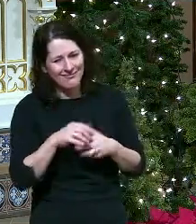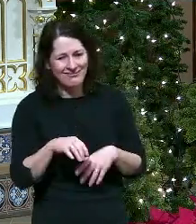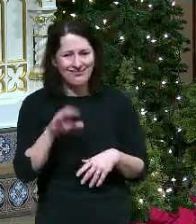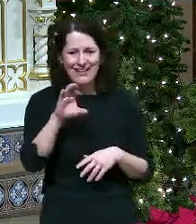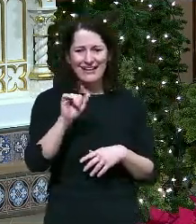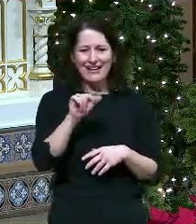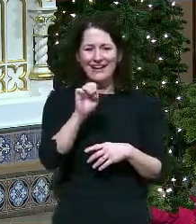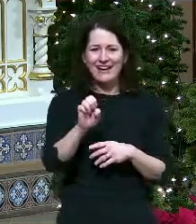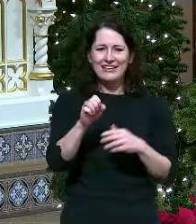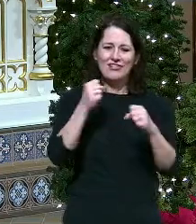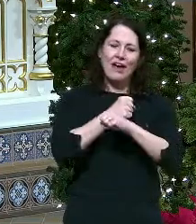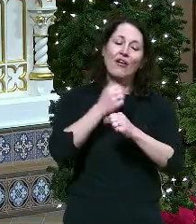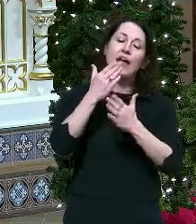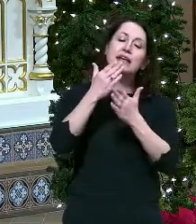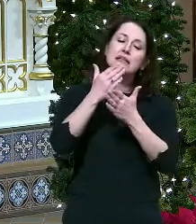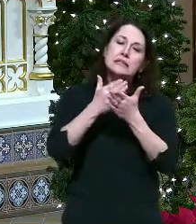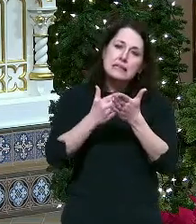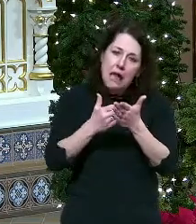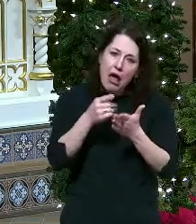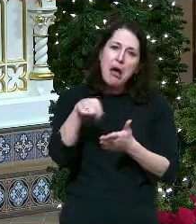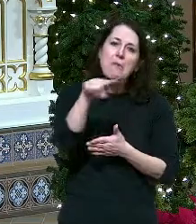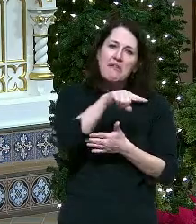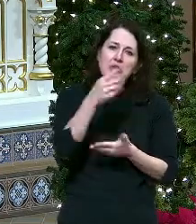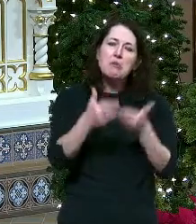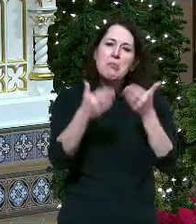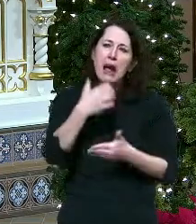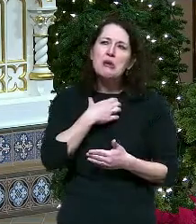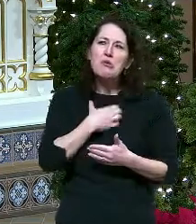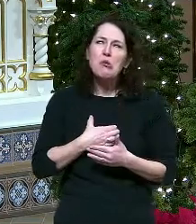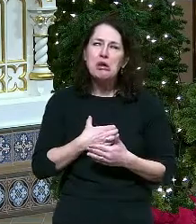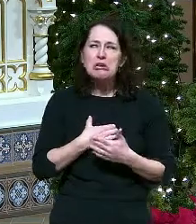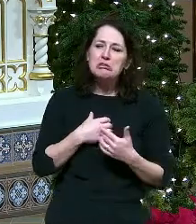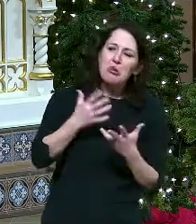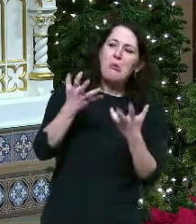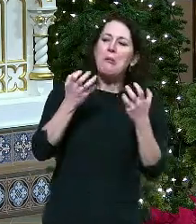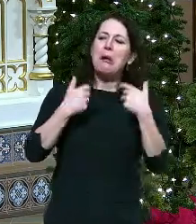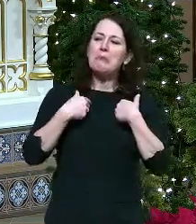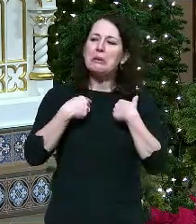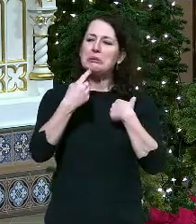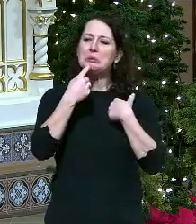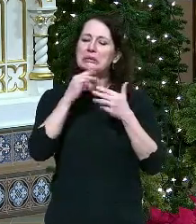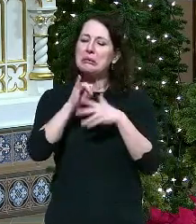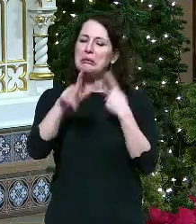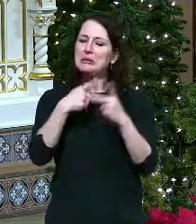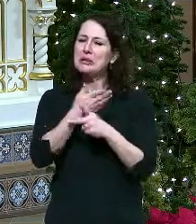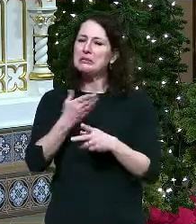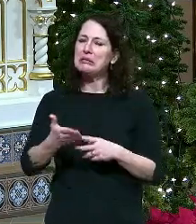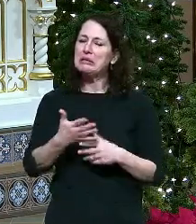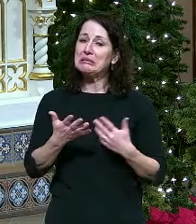That's what some of you might be wishing I would say.